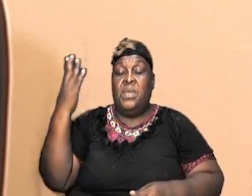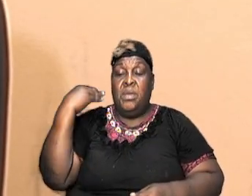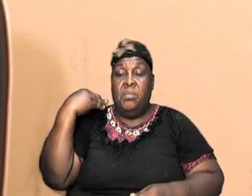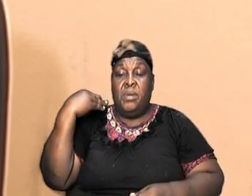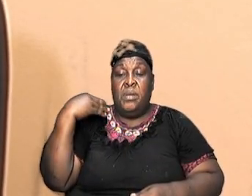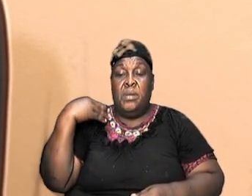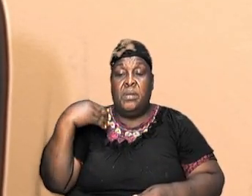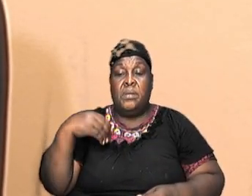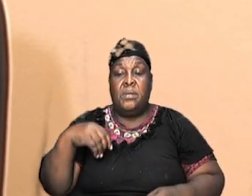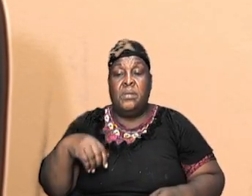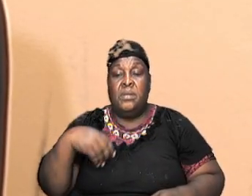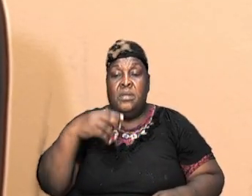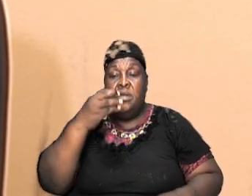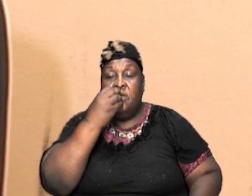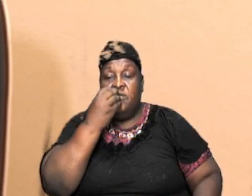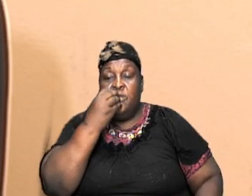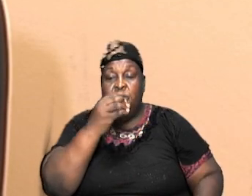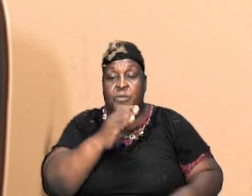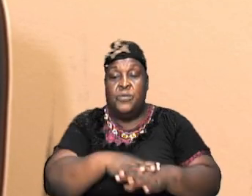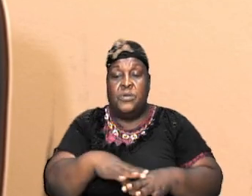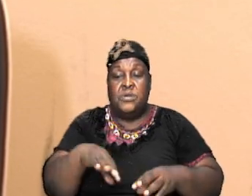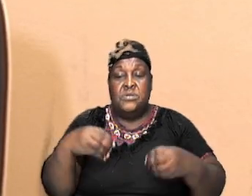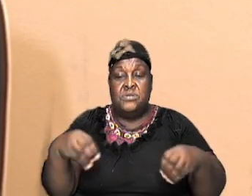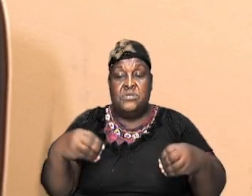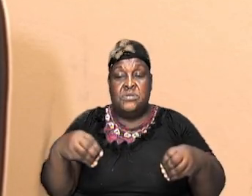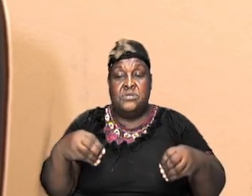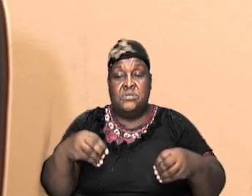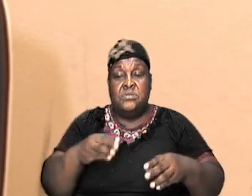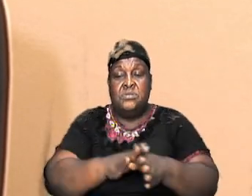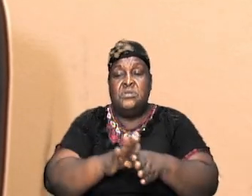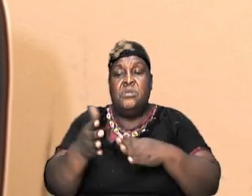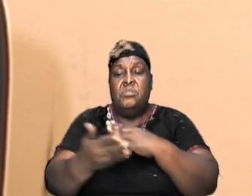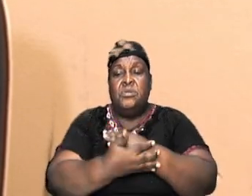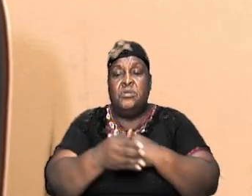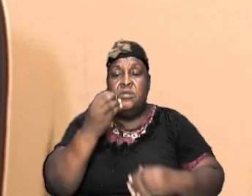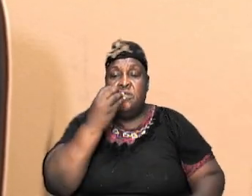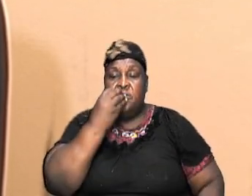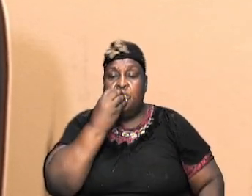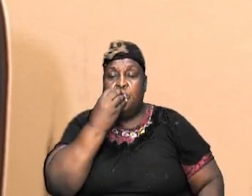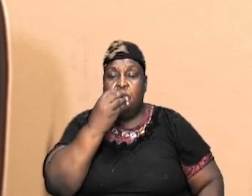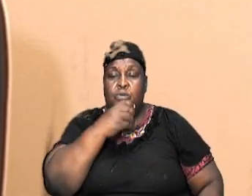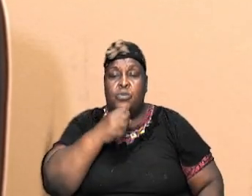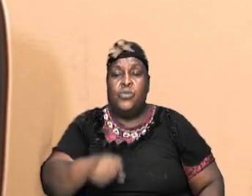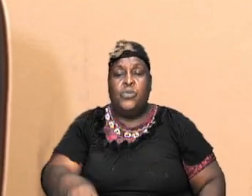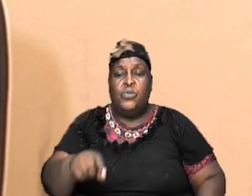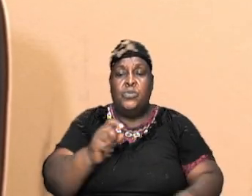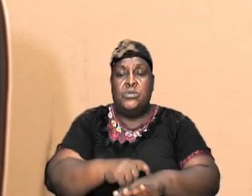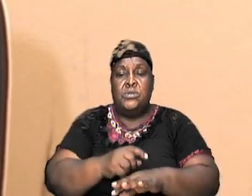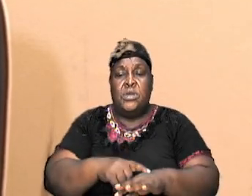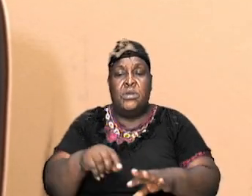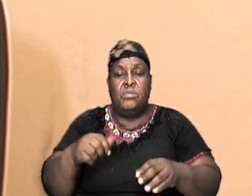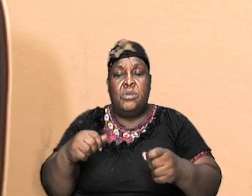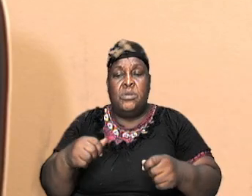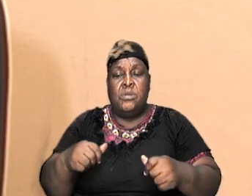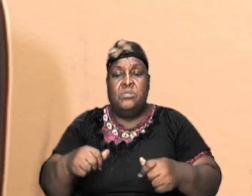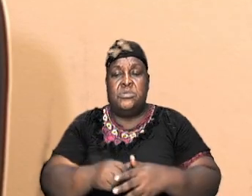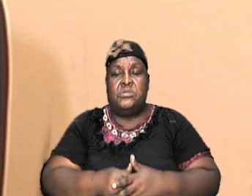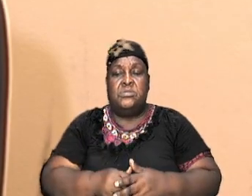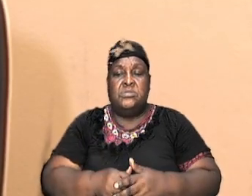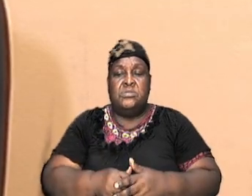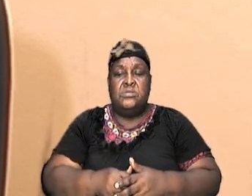later down in the day. And so there's going to be display booth, there's going to be a fashion from way